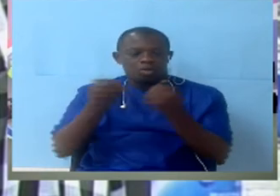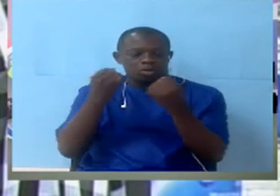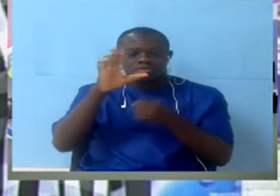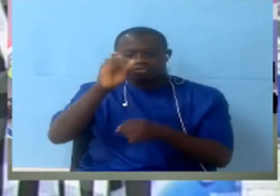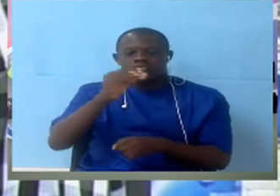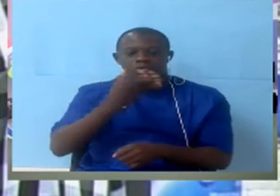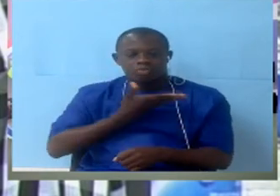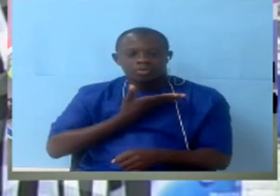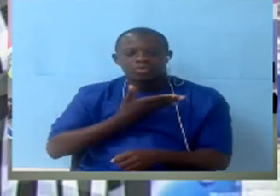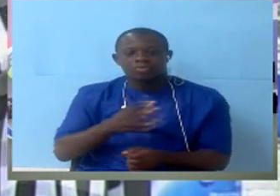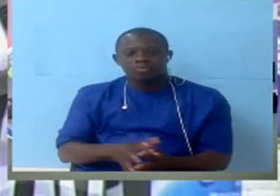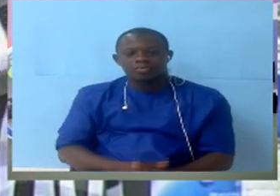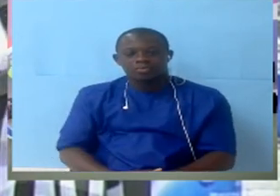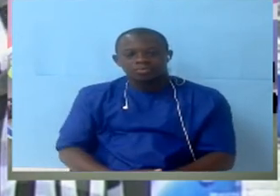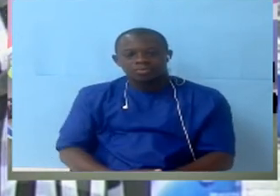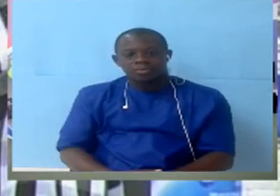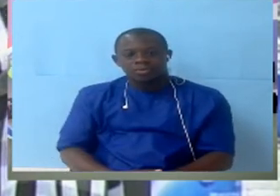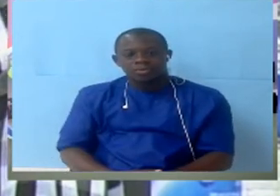digam puru ke.